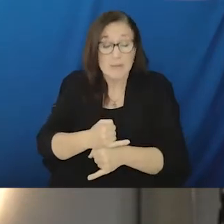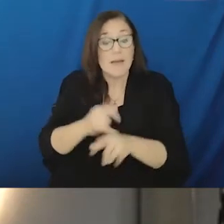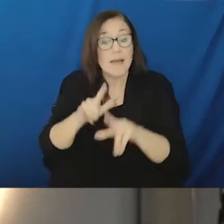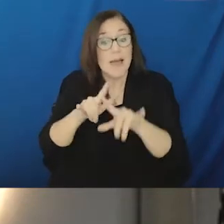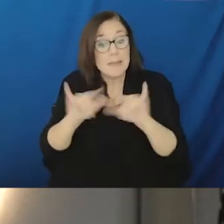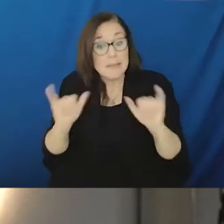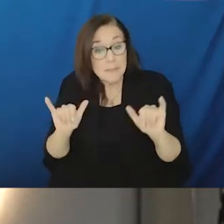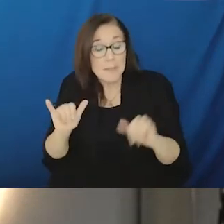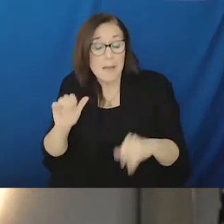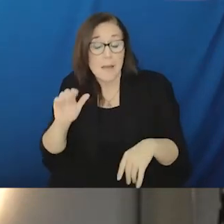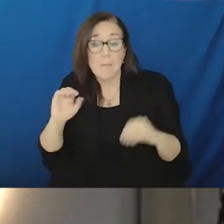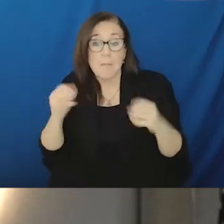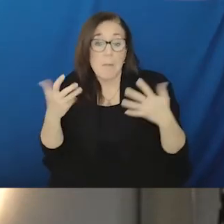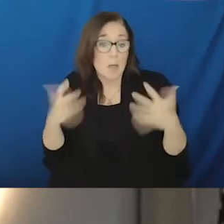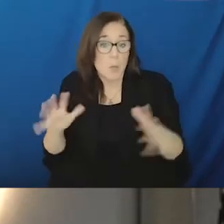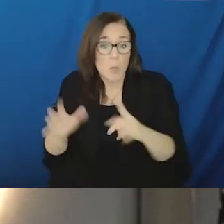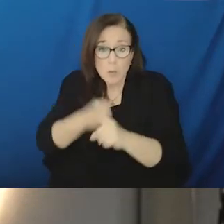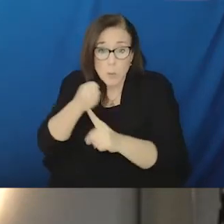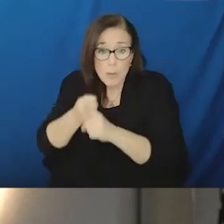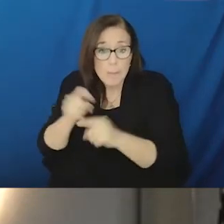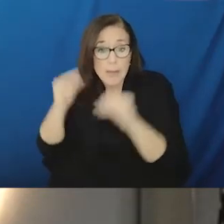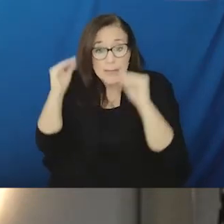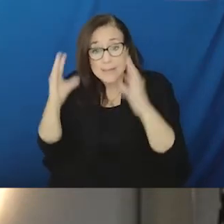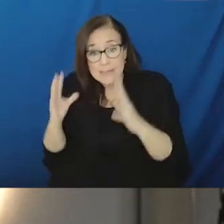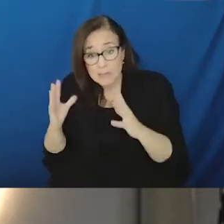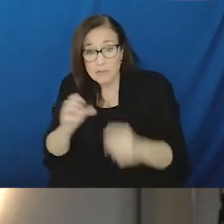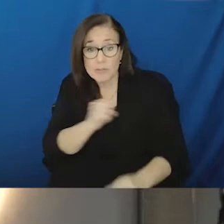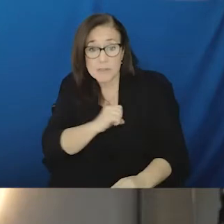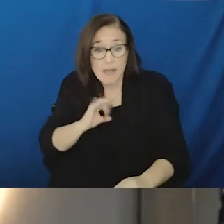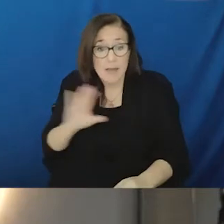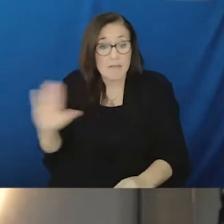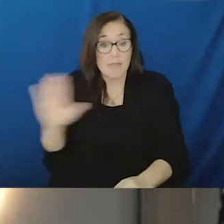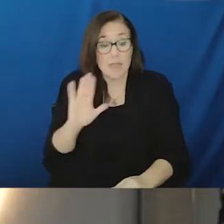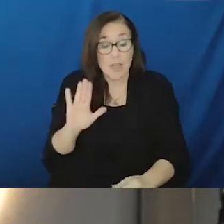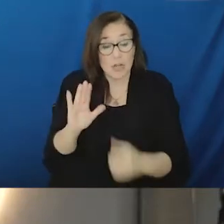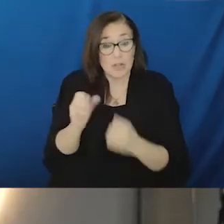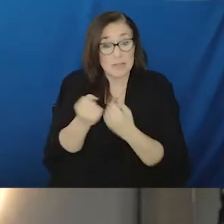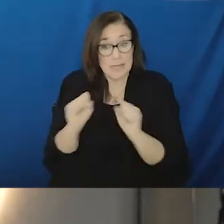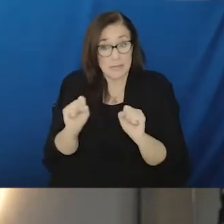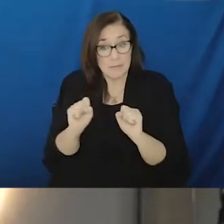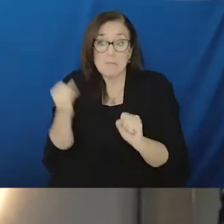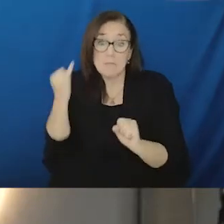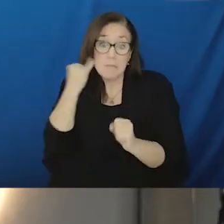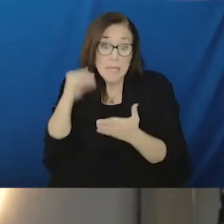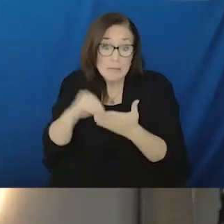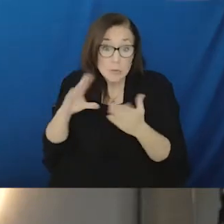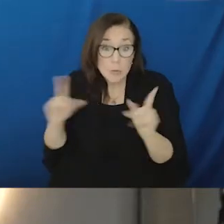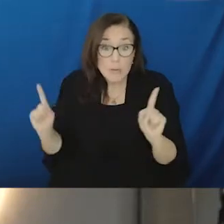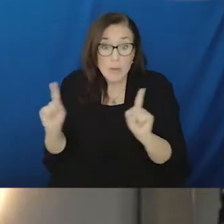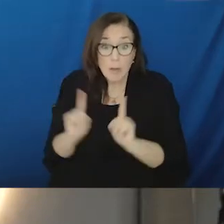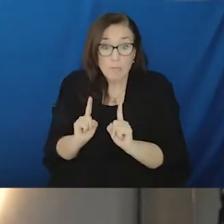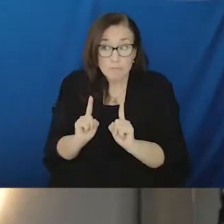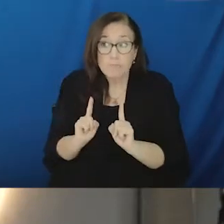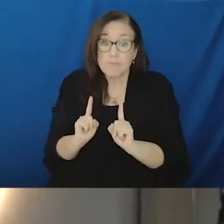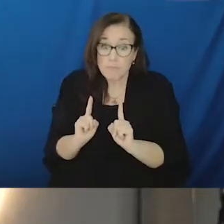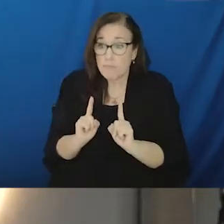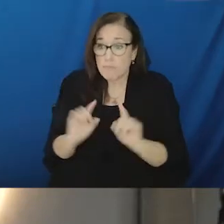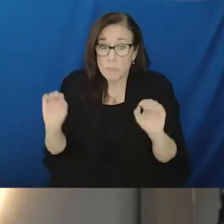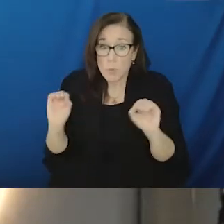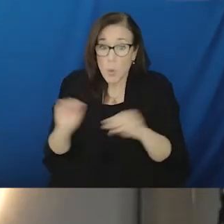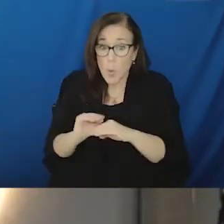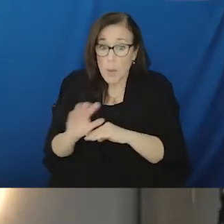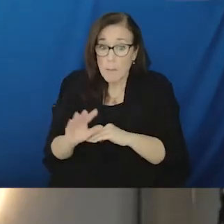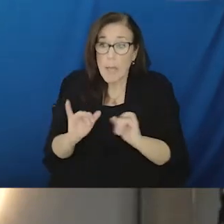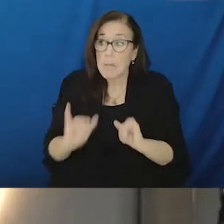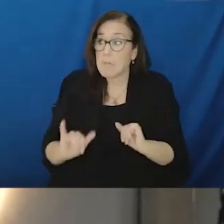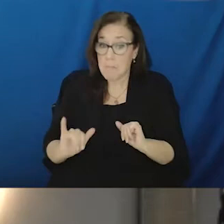teacher and staff safety if students are actually closer together. That's what I've read. What kind of